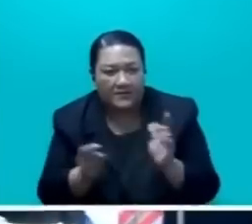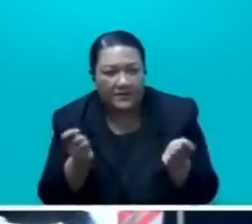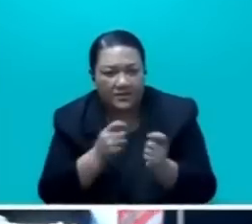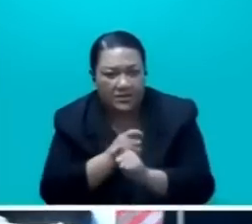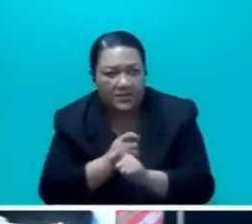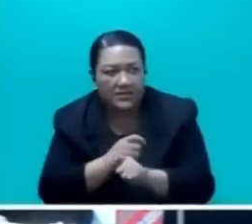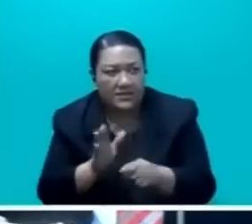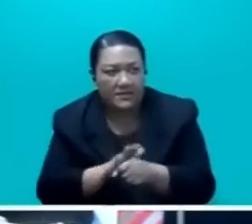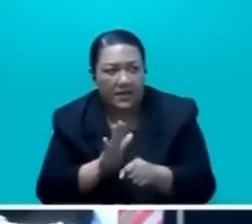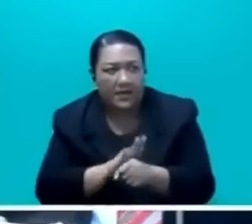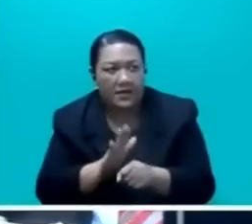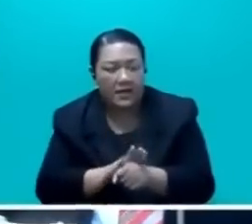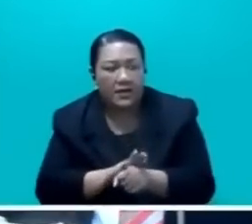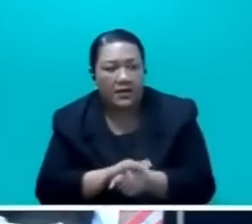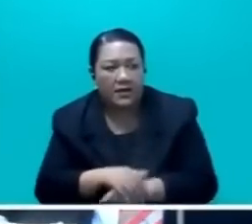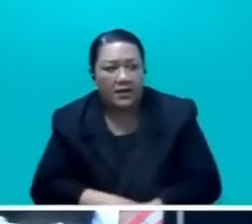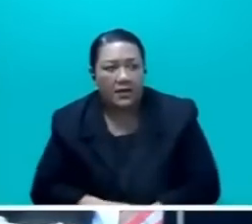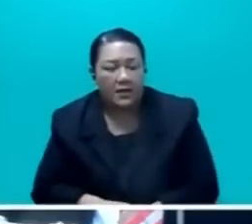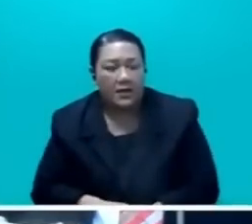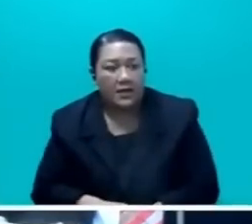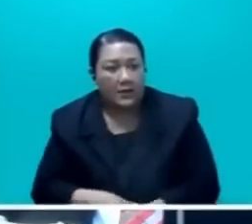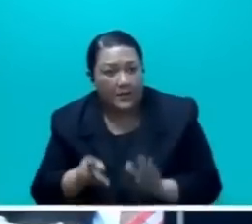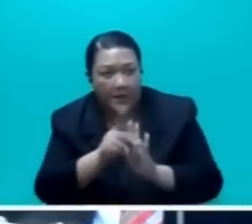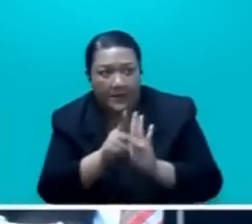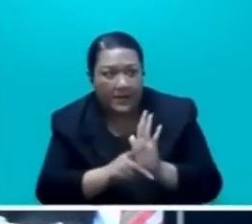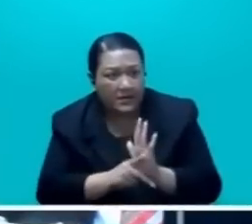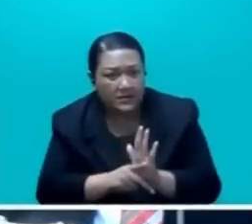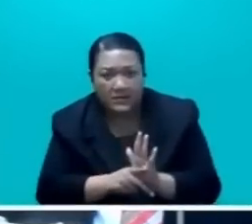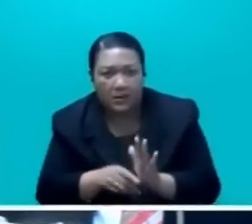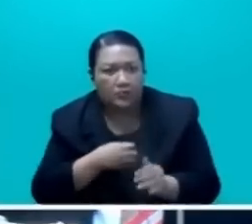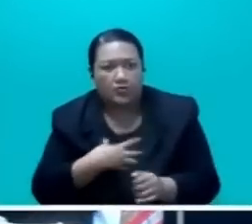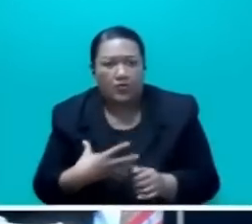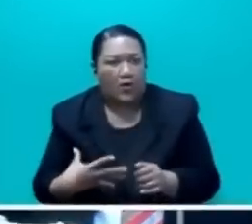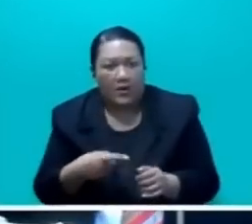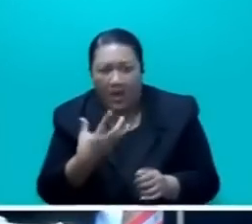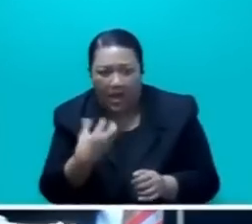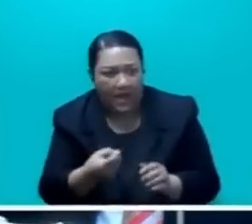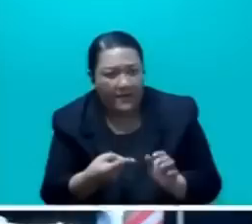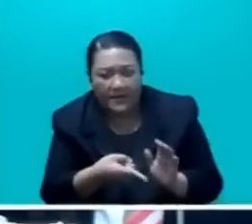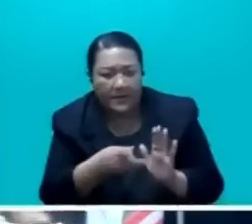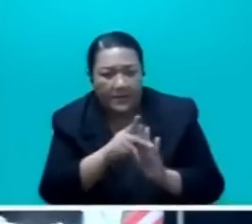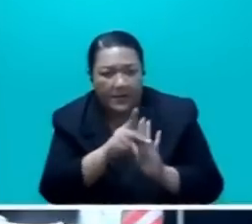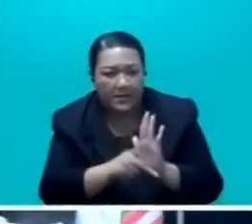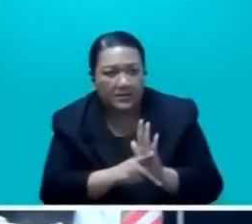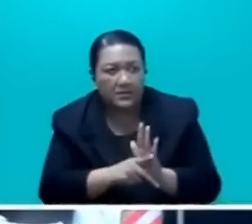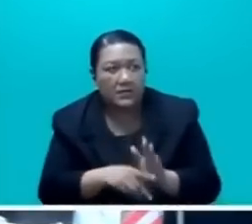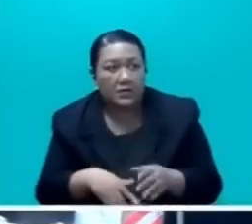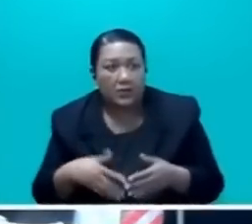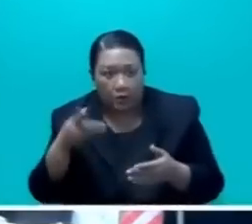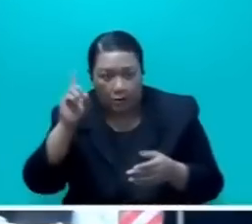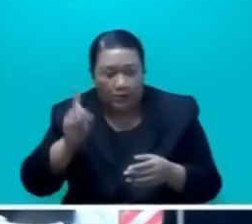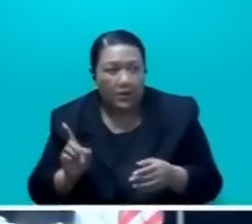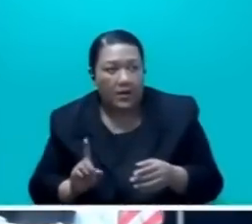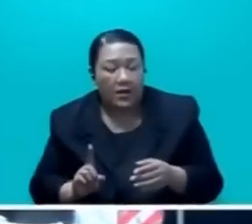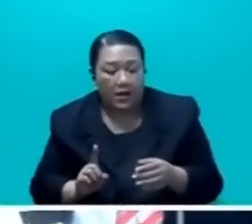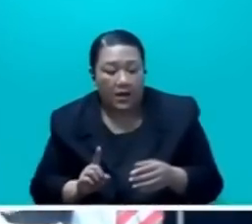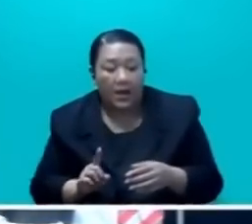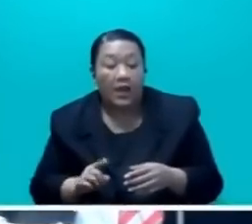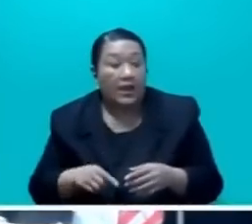in this time and age, such a policy even existed. To that end, I will ensure that no policy of that nature will